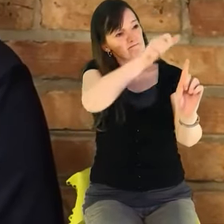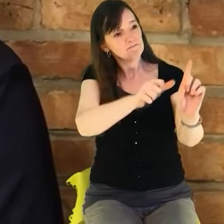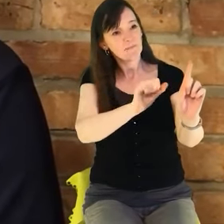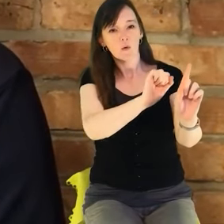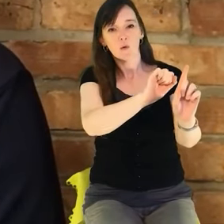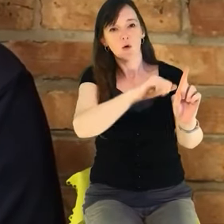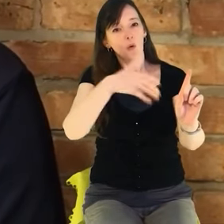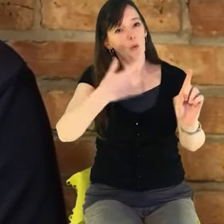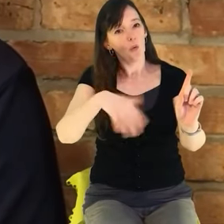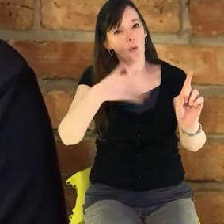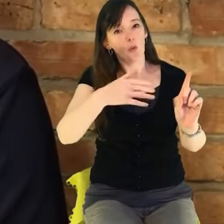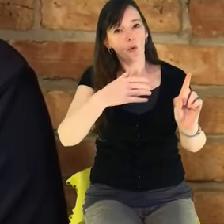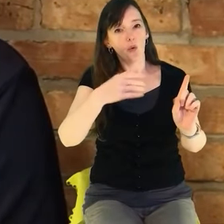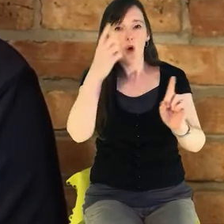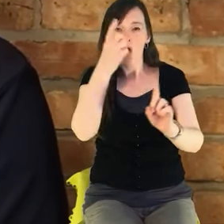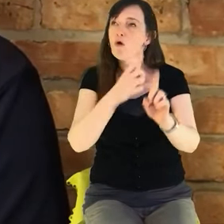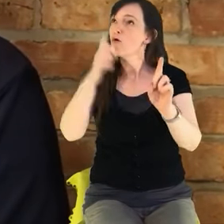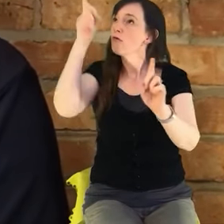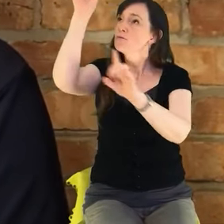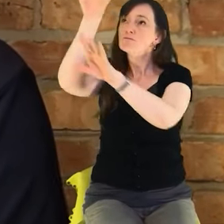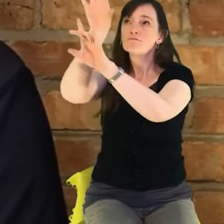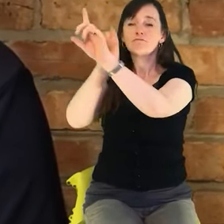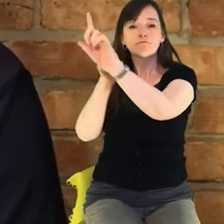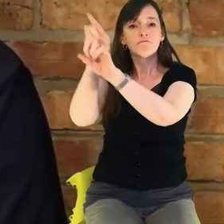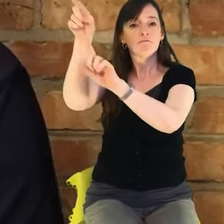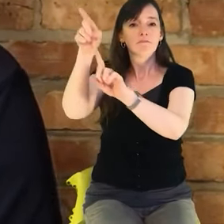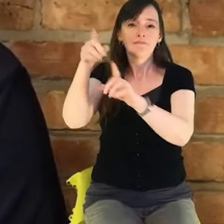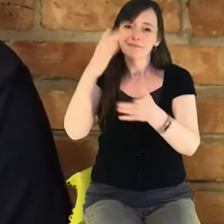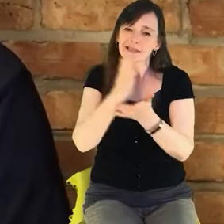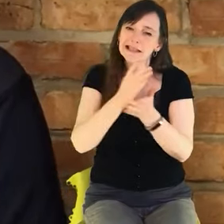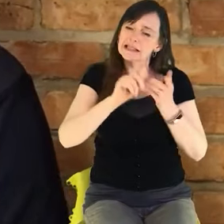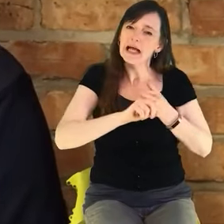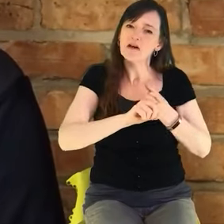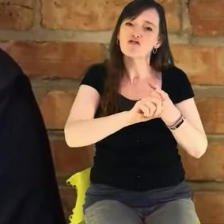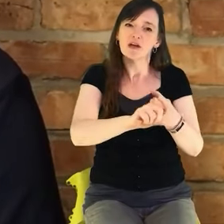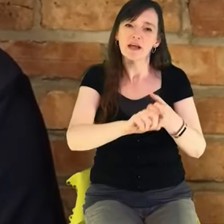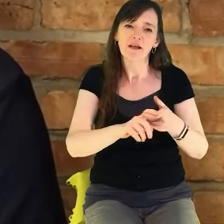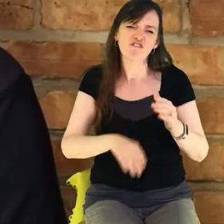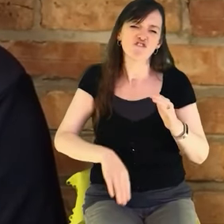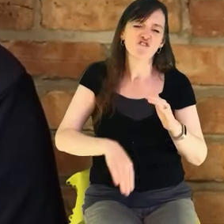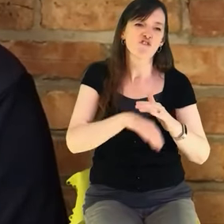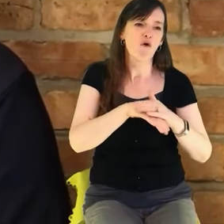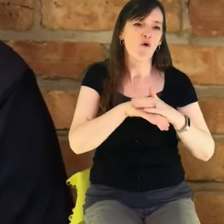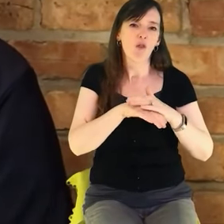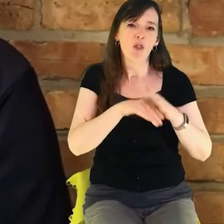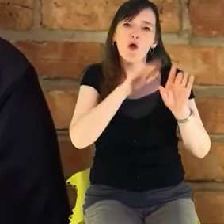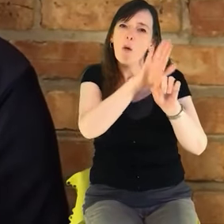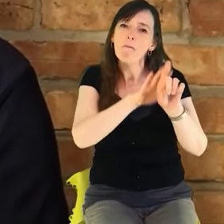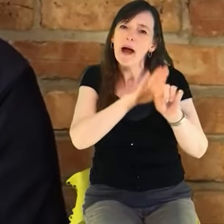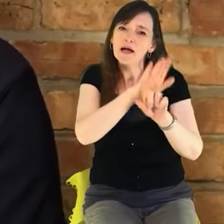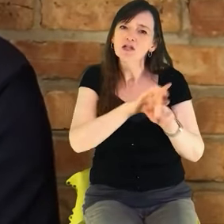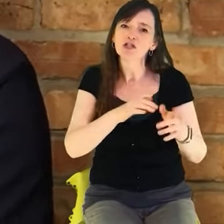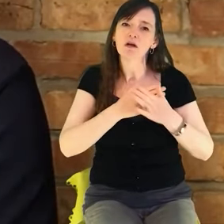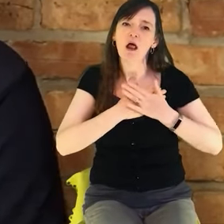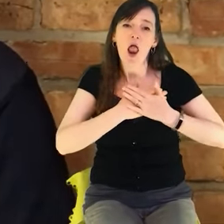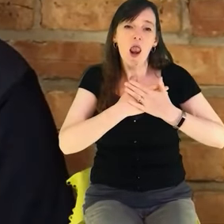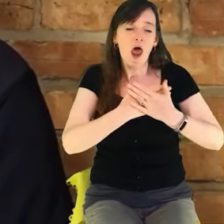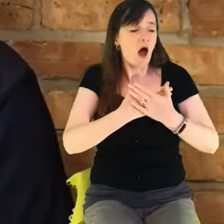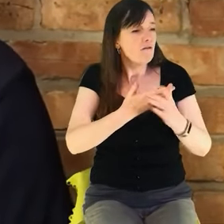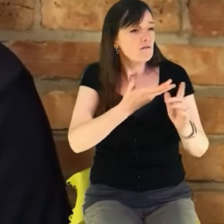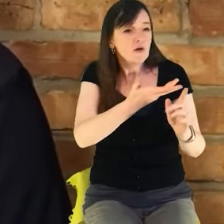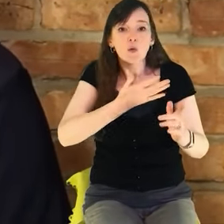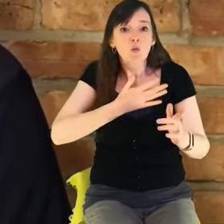of integrity, a man of compassion and love, a man who desired